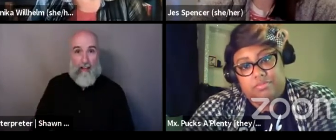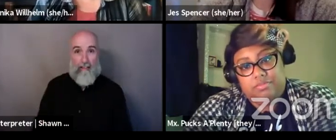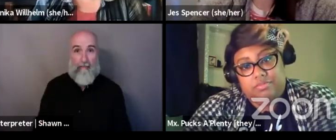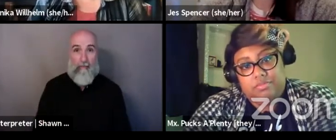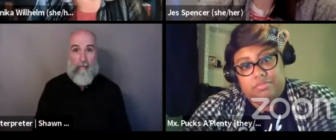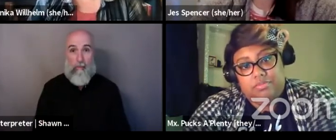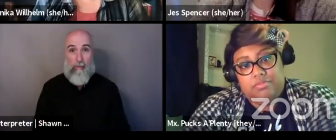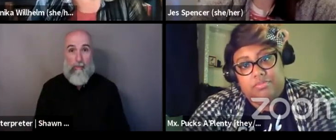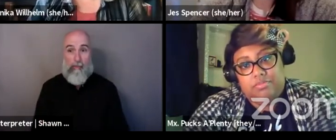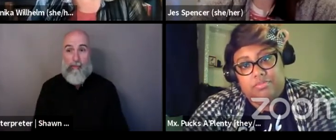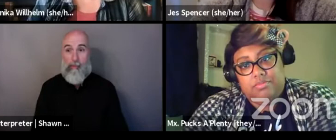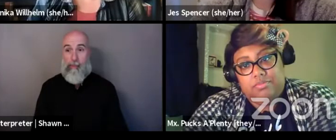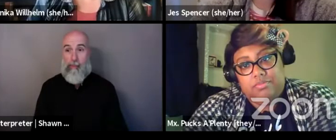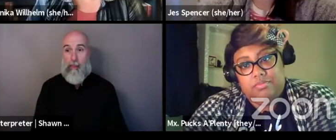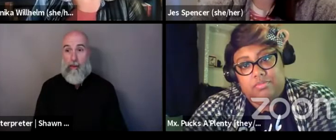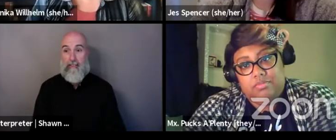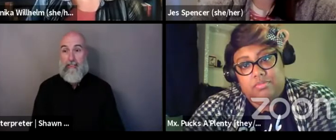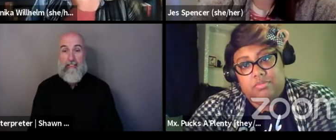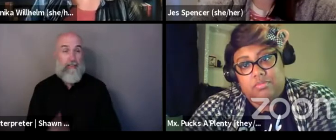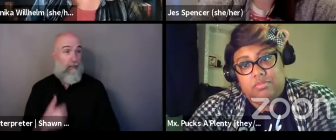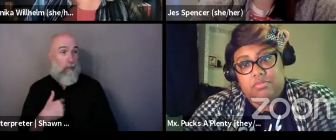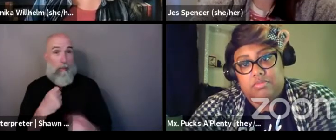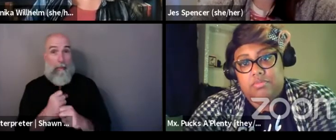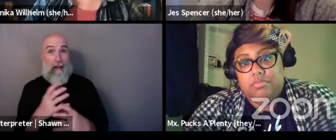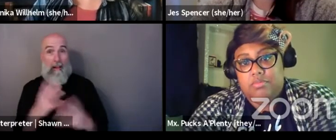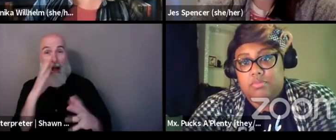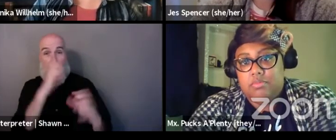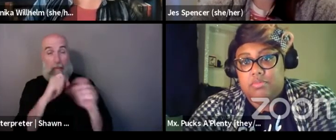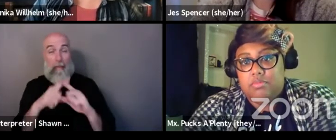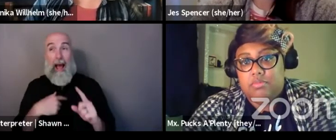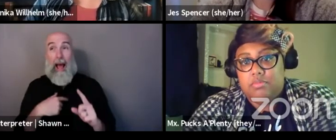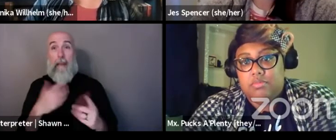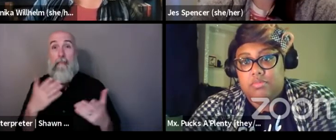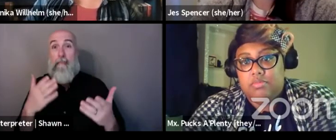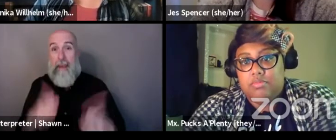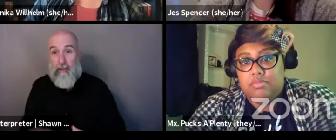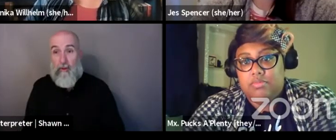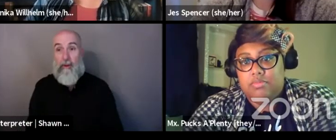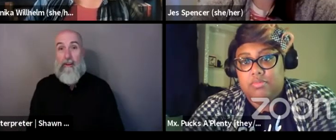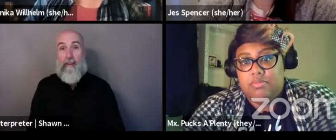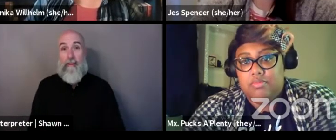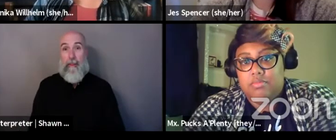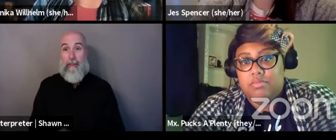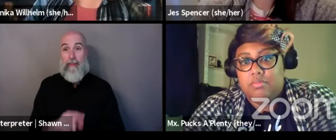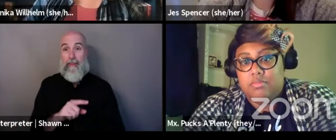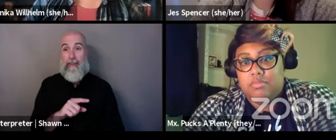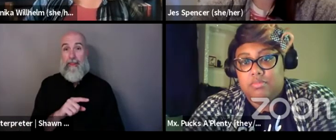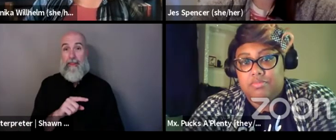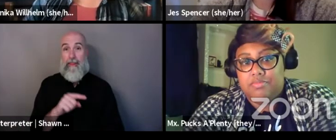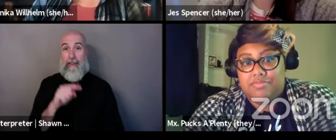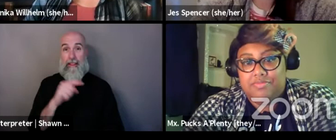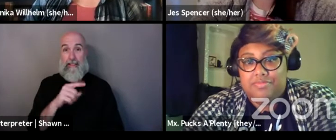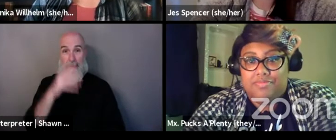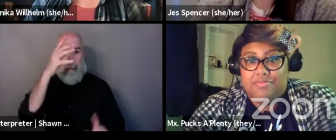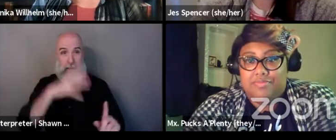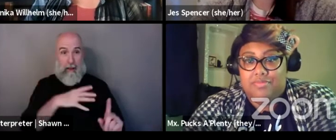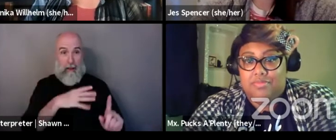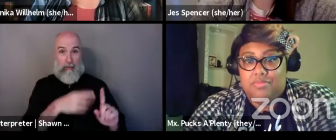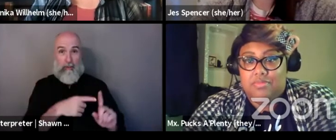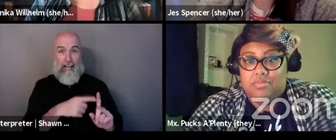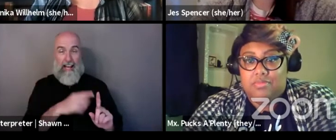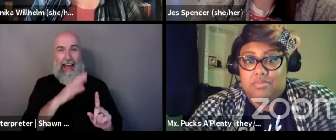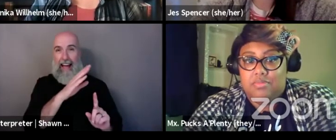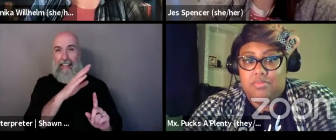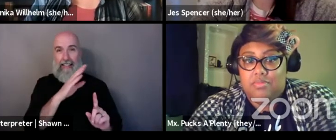know? I'm going to make a leap and make a lot of assumptions, but I bet you that this male person has never had